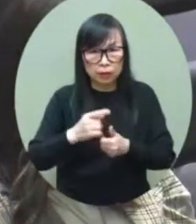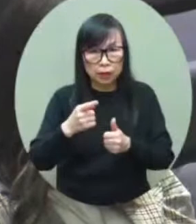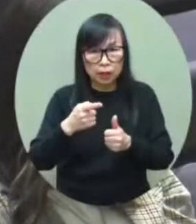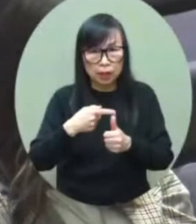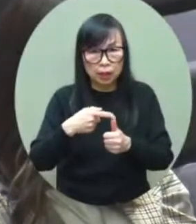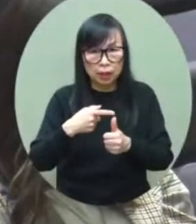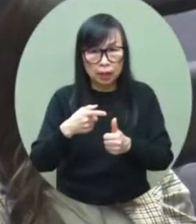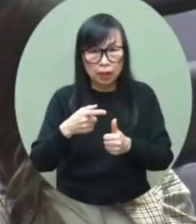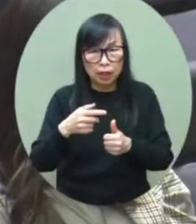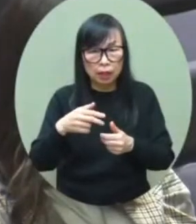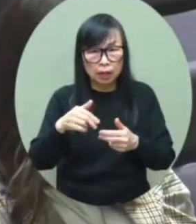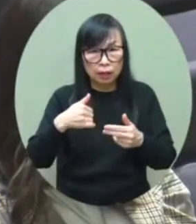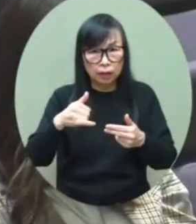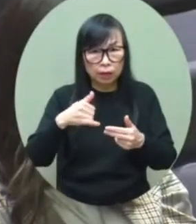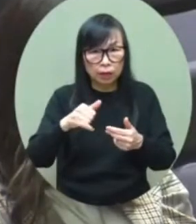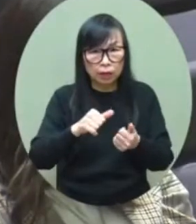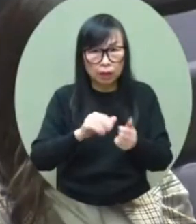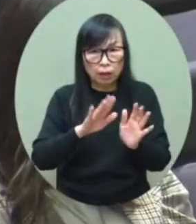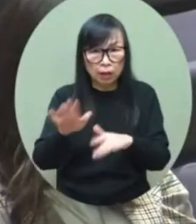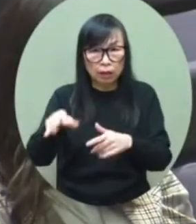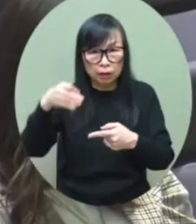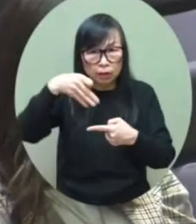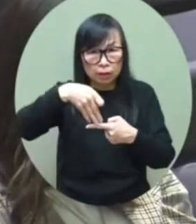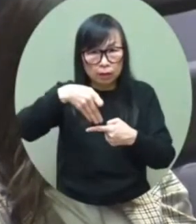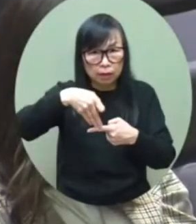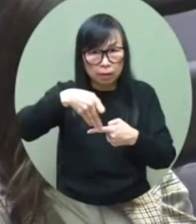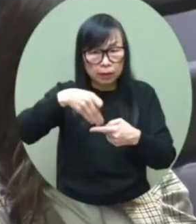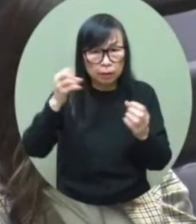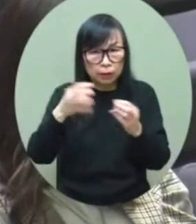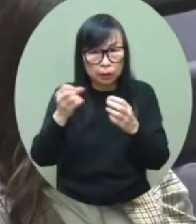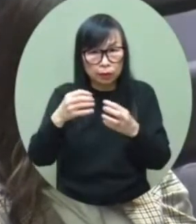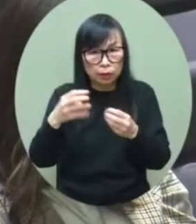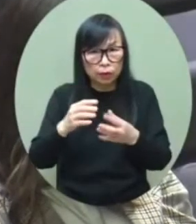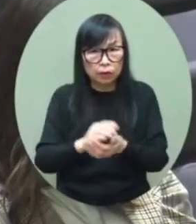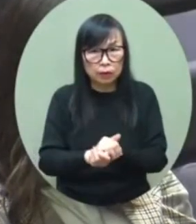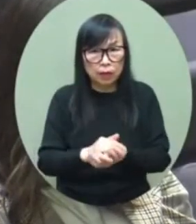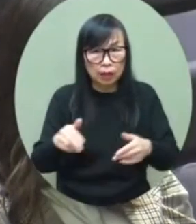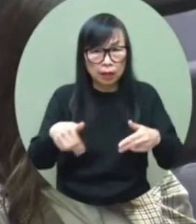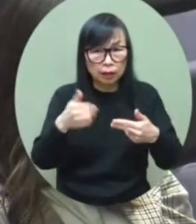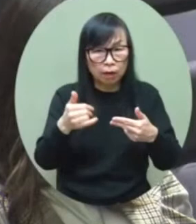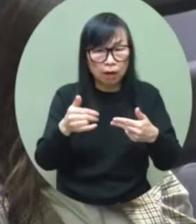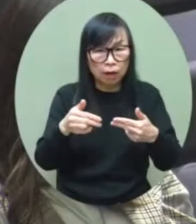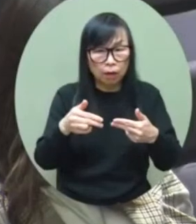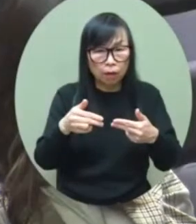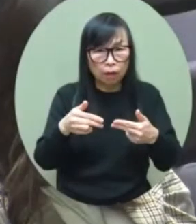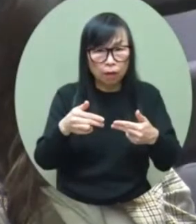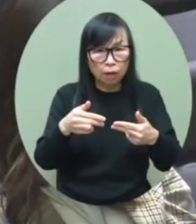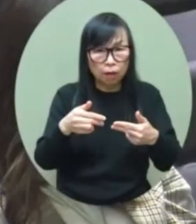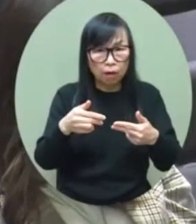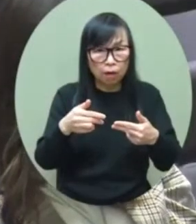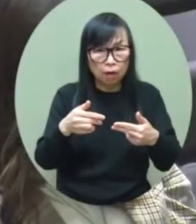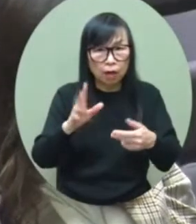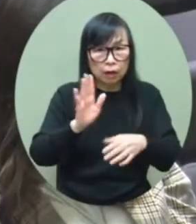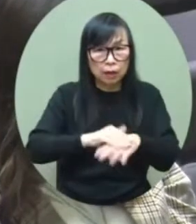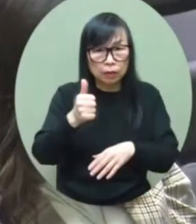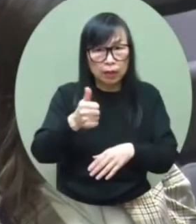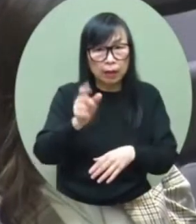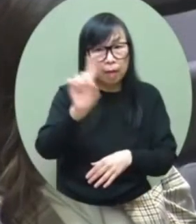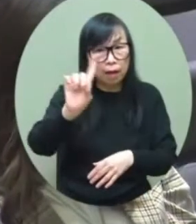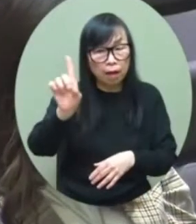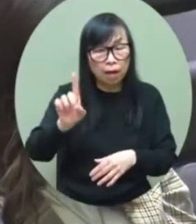this is the first time the border control point is in operation. So what discussion has been made with the